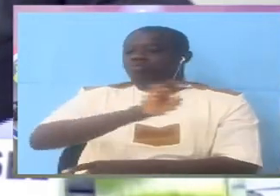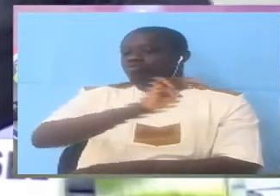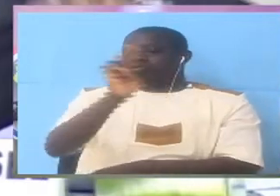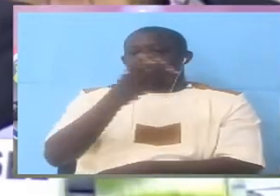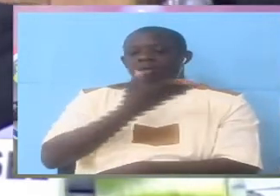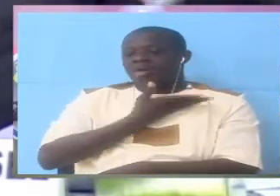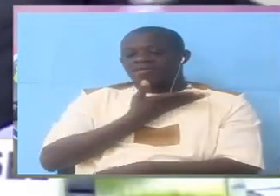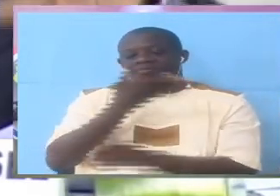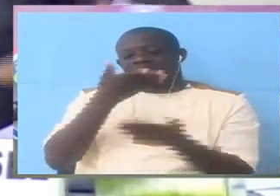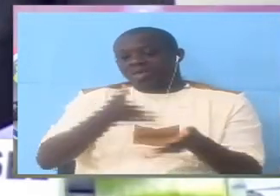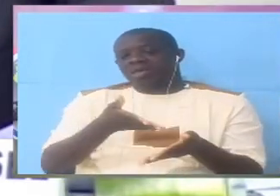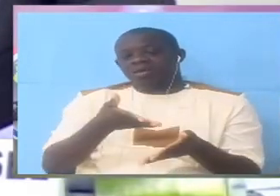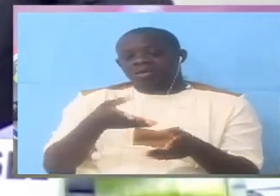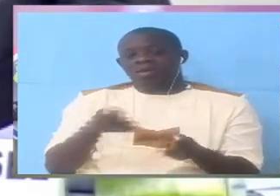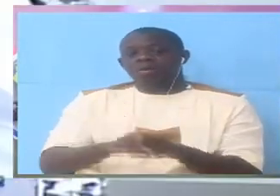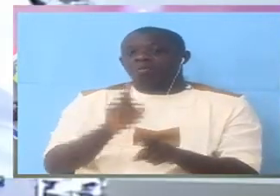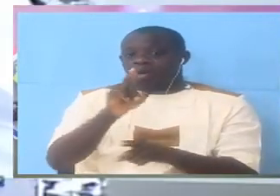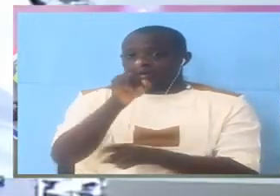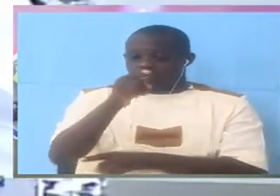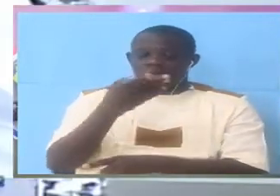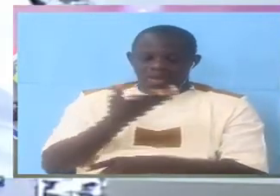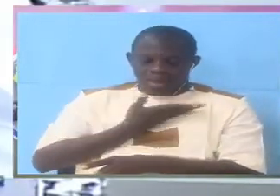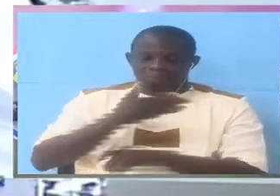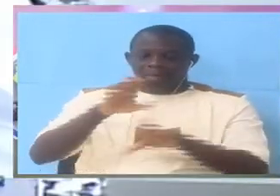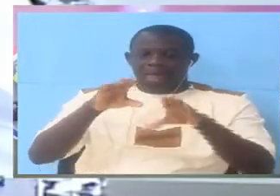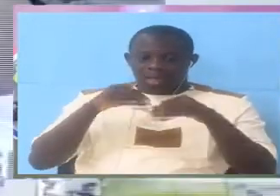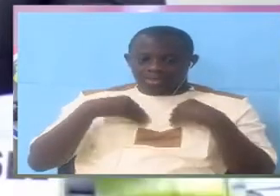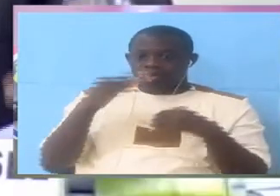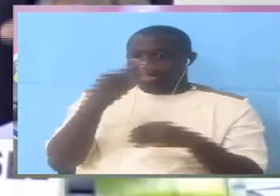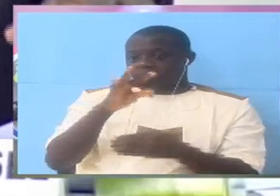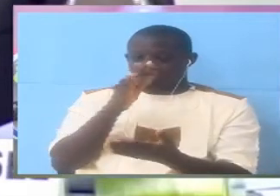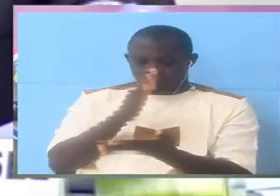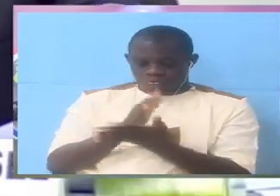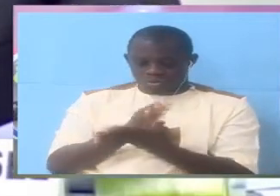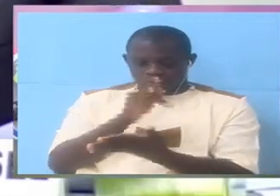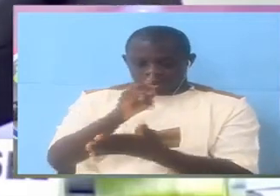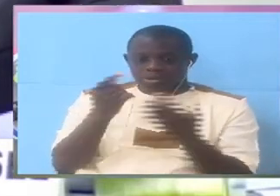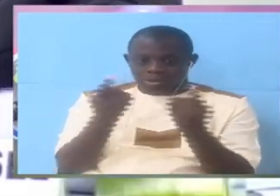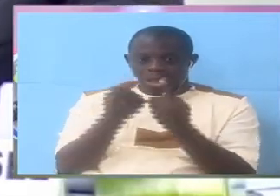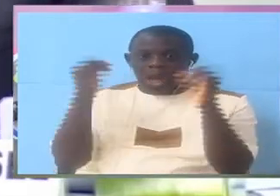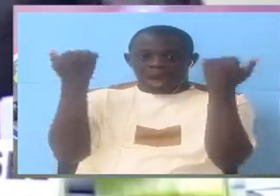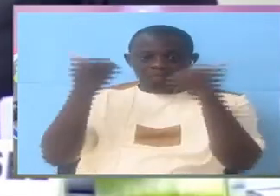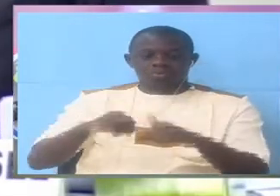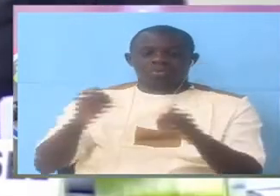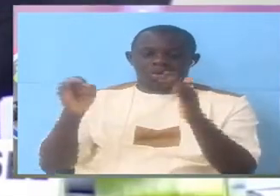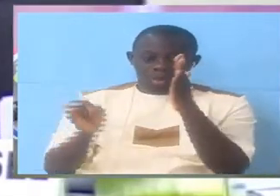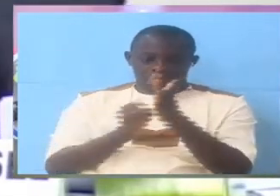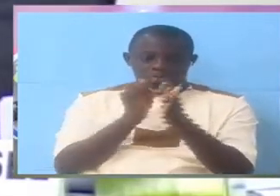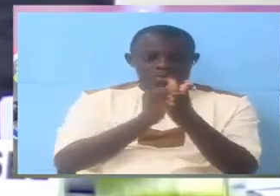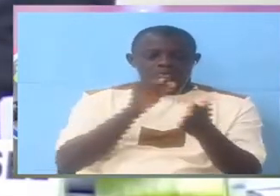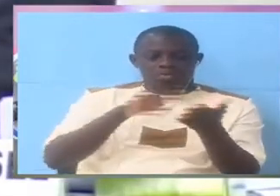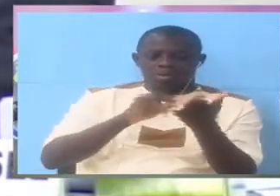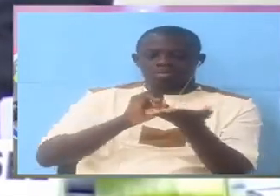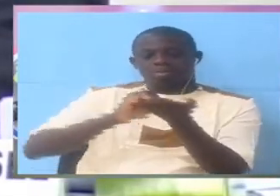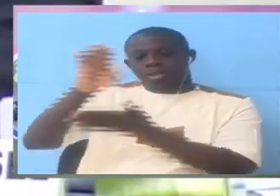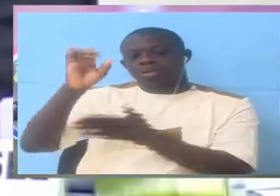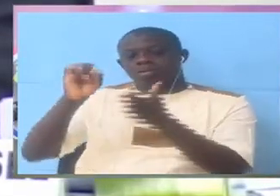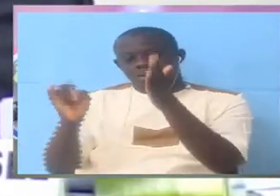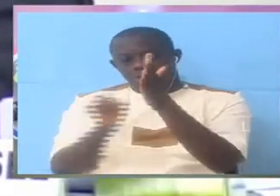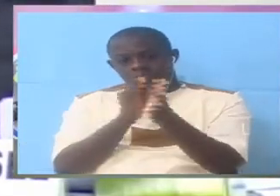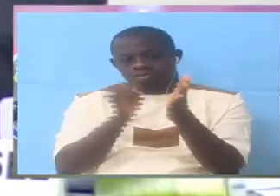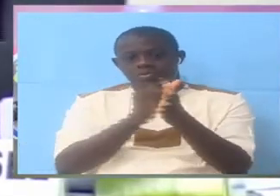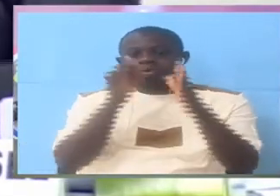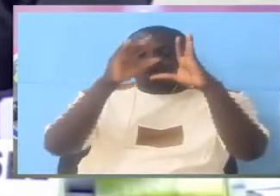answer. So, but you have accepted that if this matter were to be investigated, it would have to be sent to investigations.